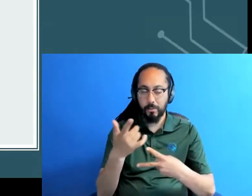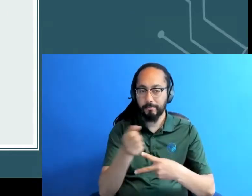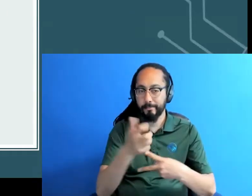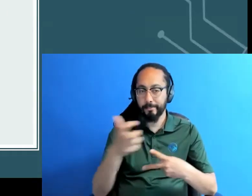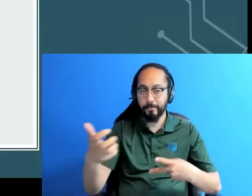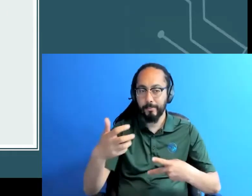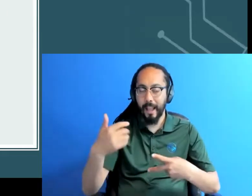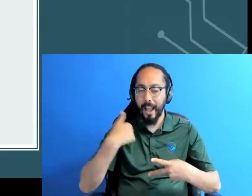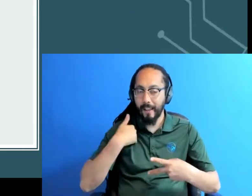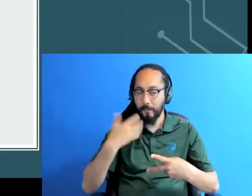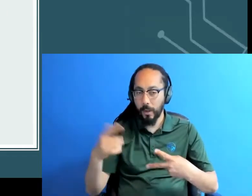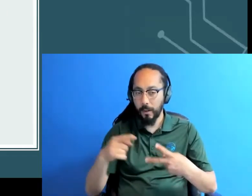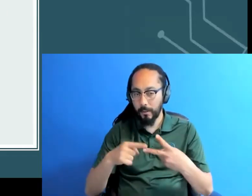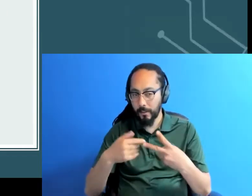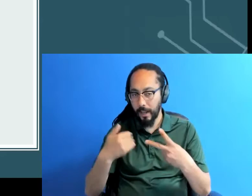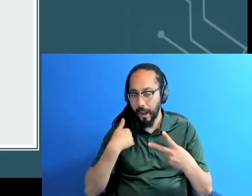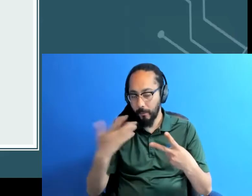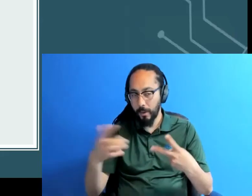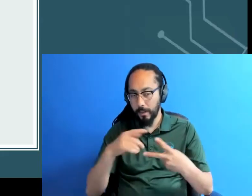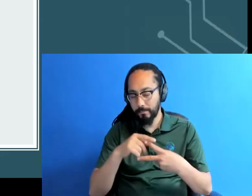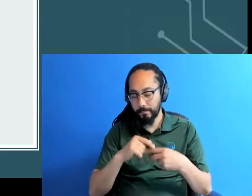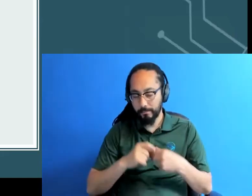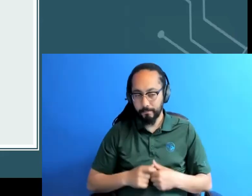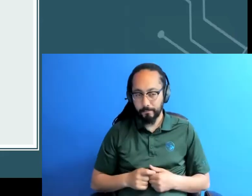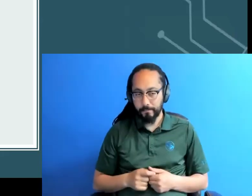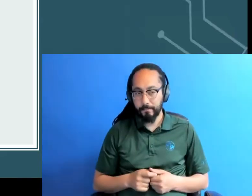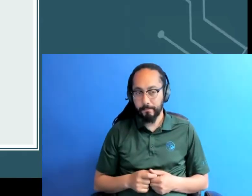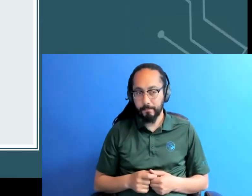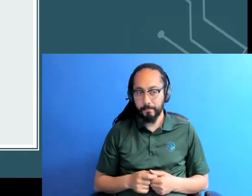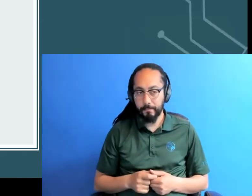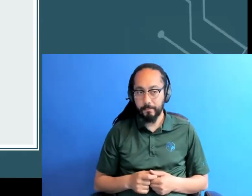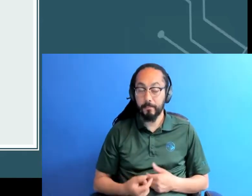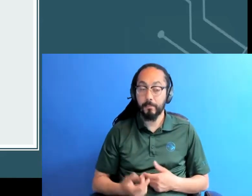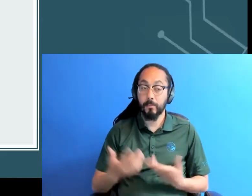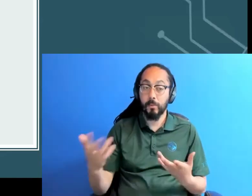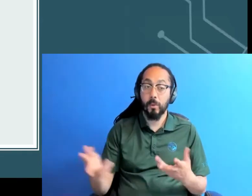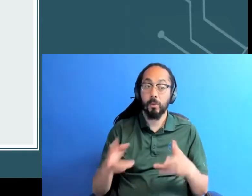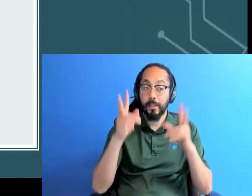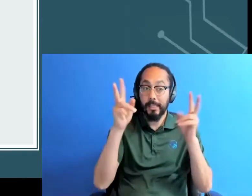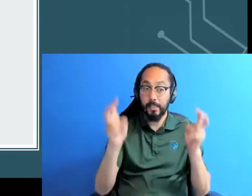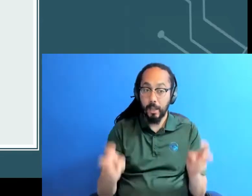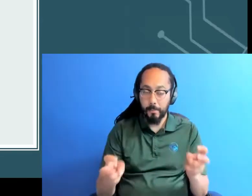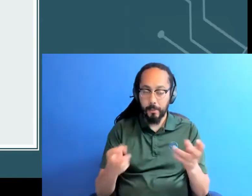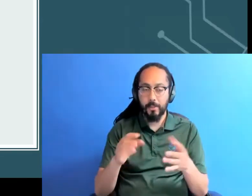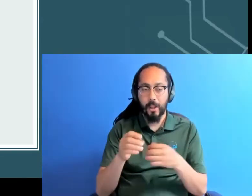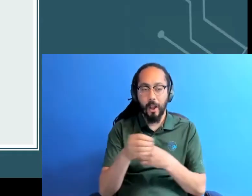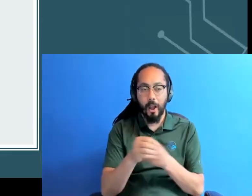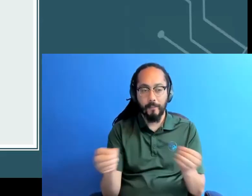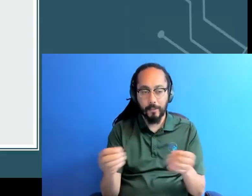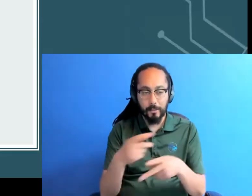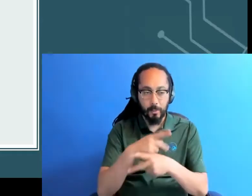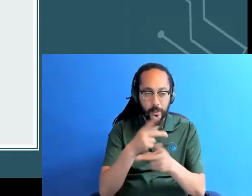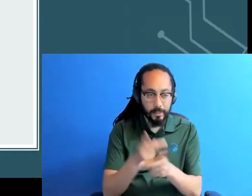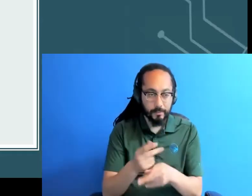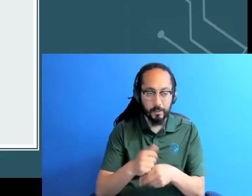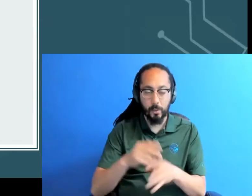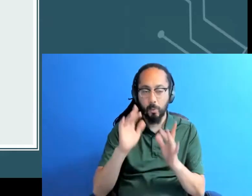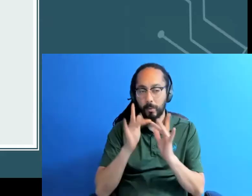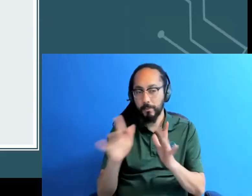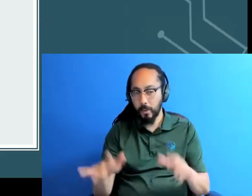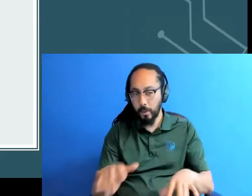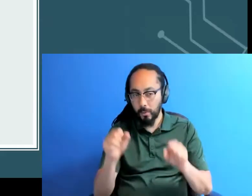The document goes through these topics: office productivity, website hosting,